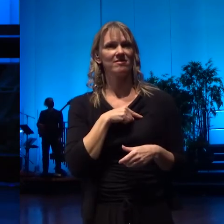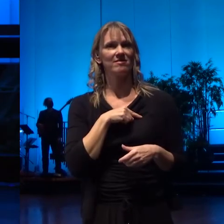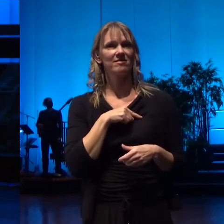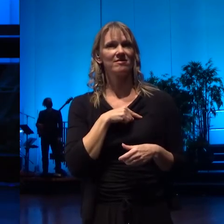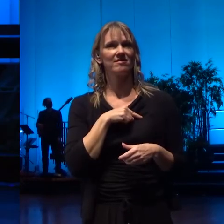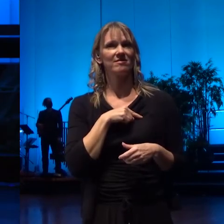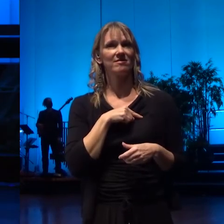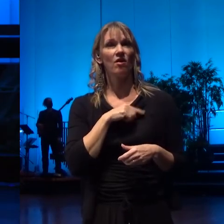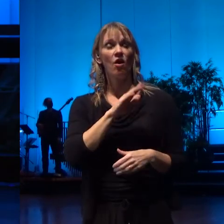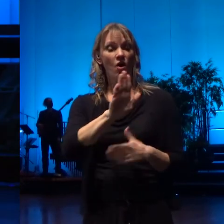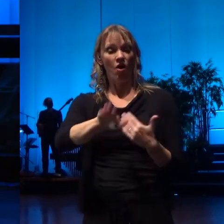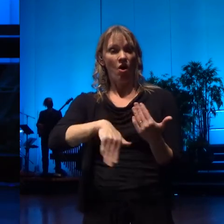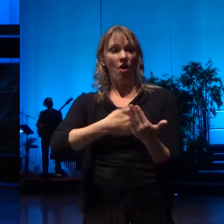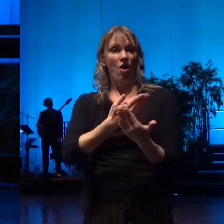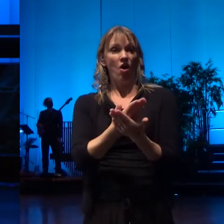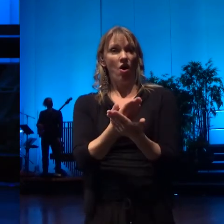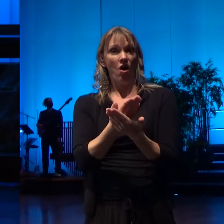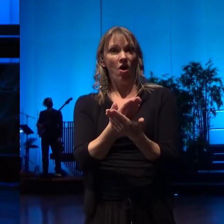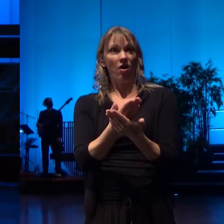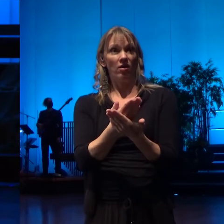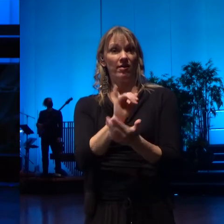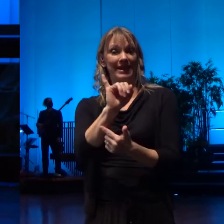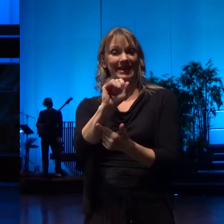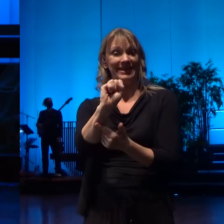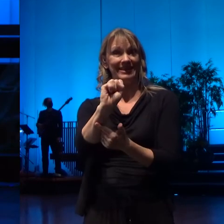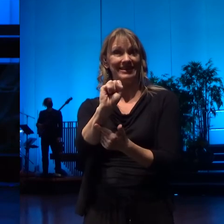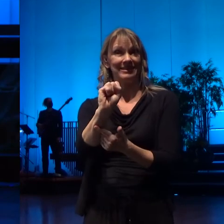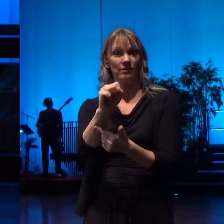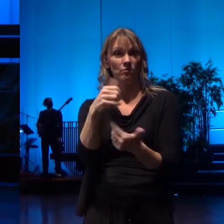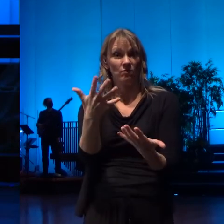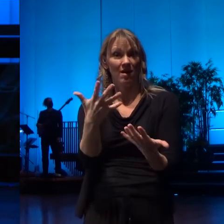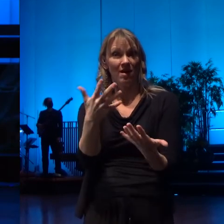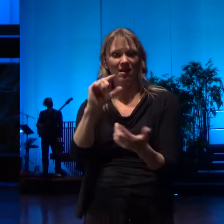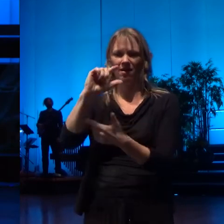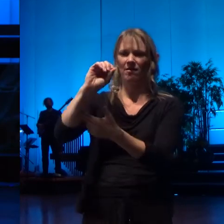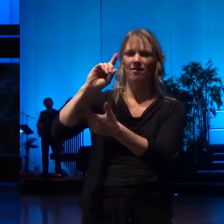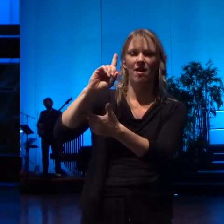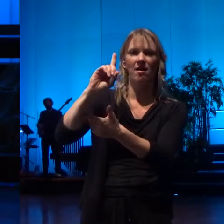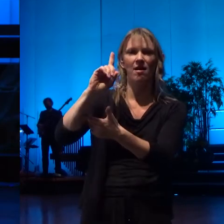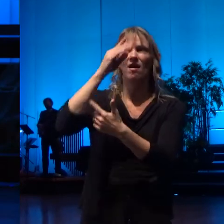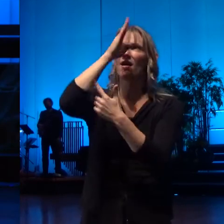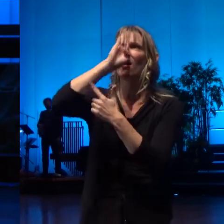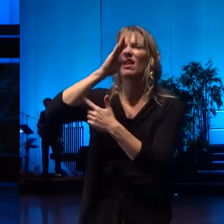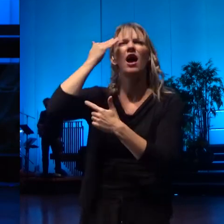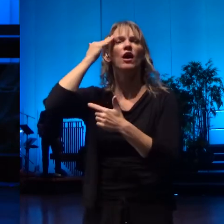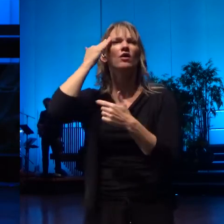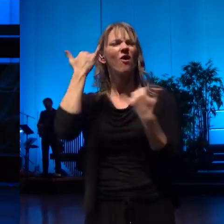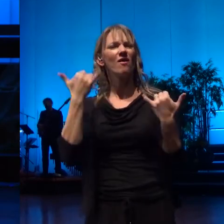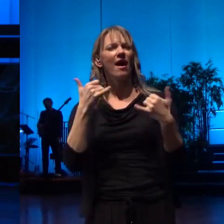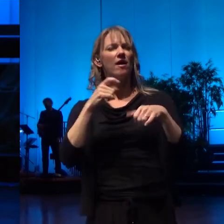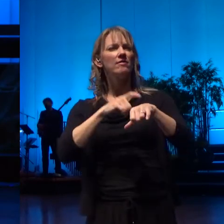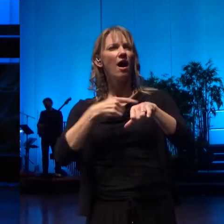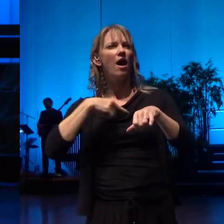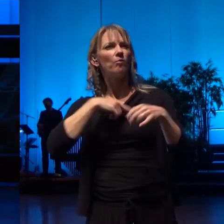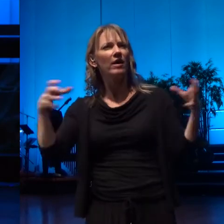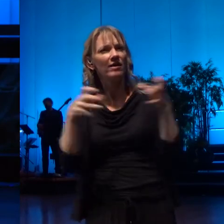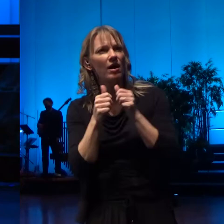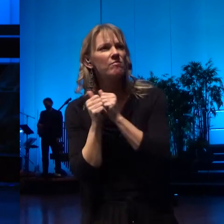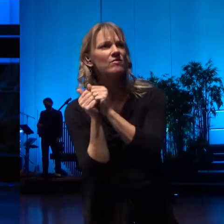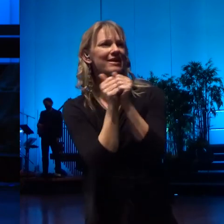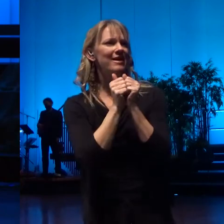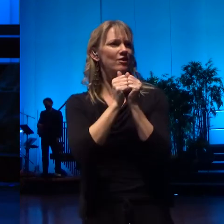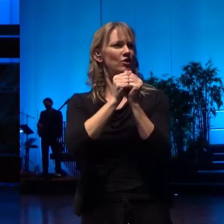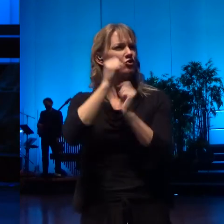All there is God. And oh, in this time coming together in community to remember